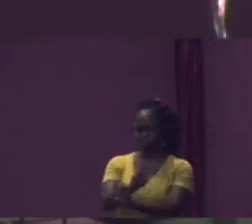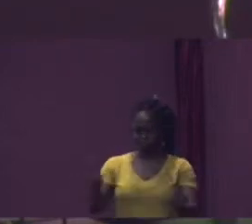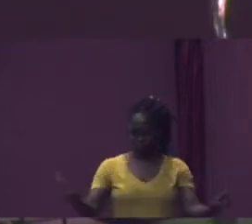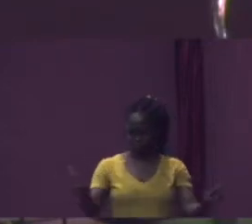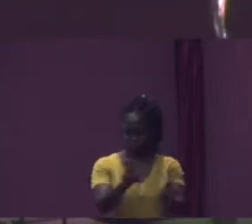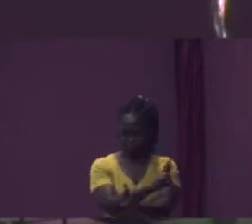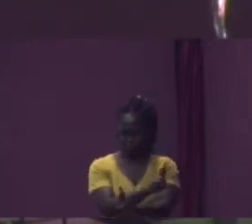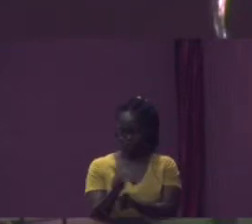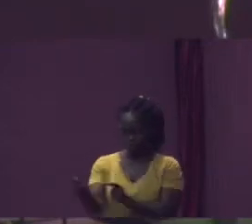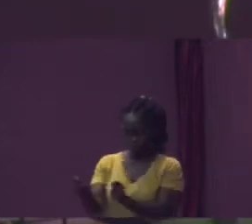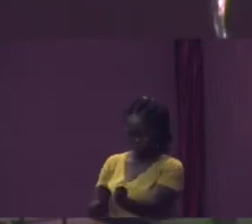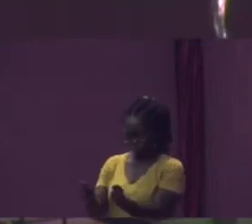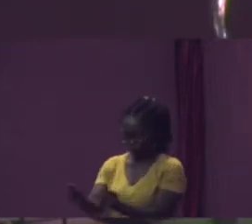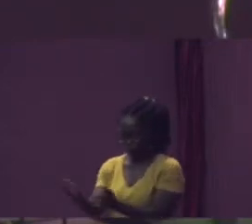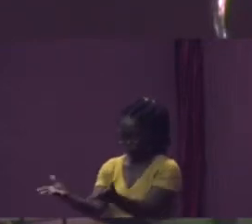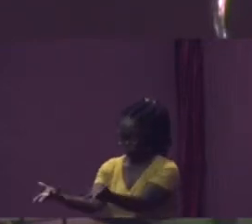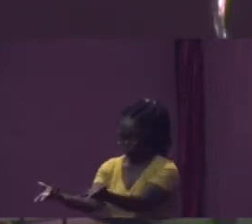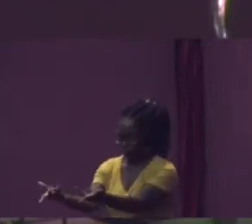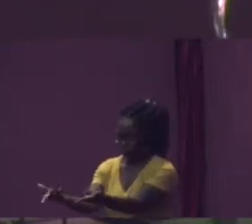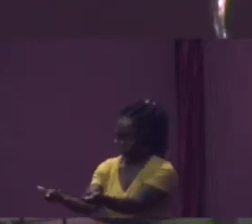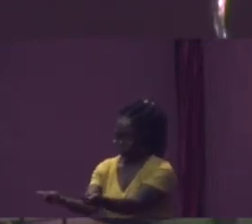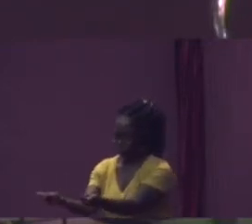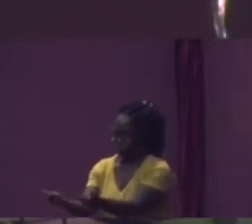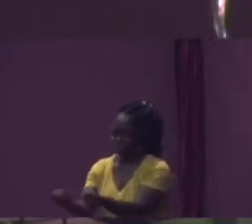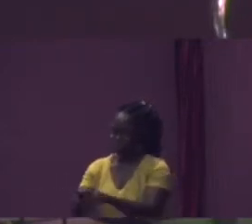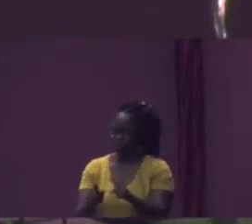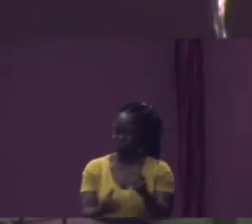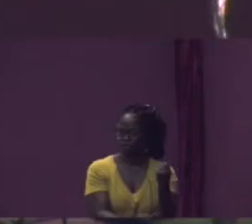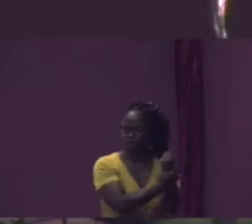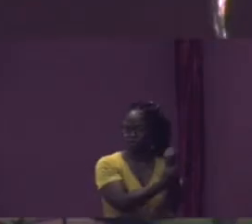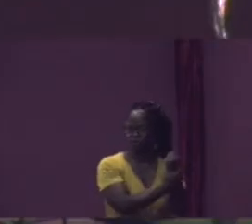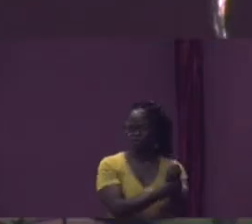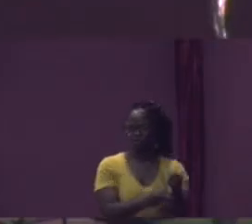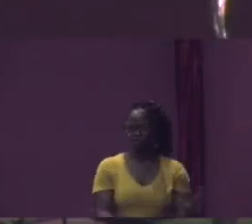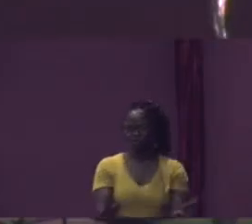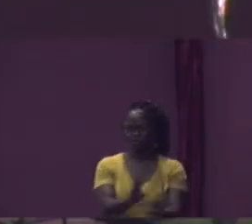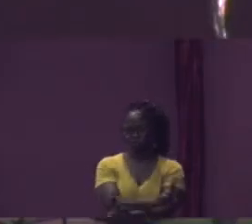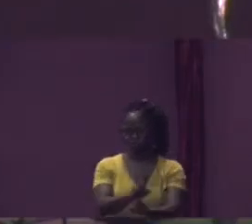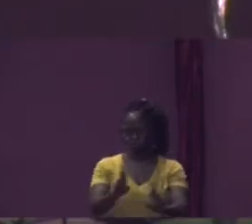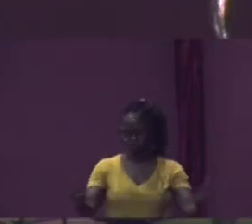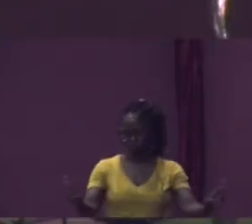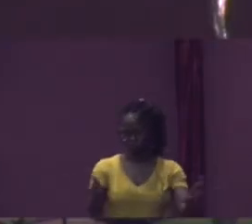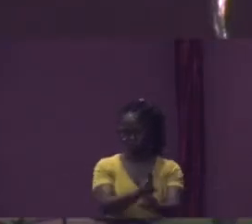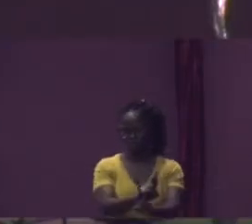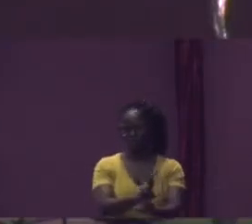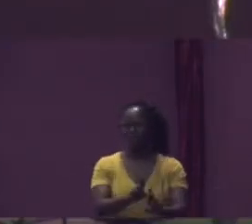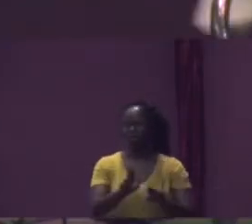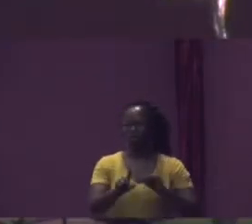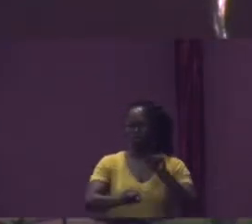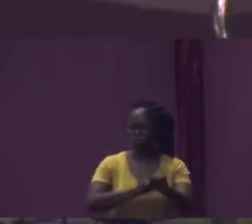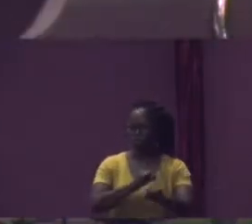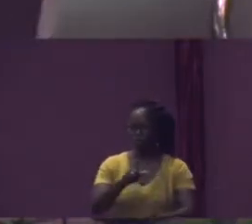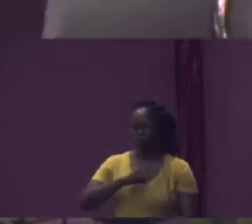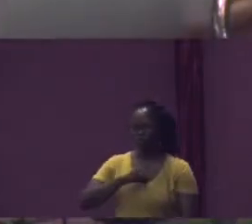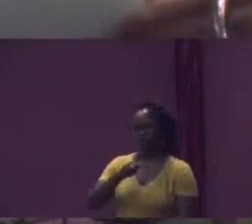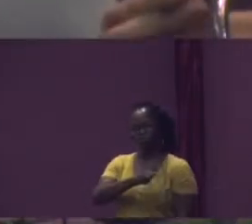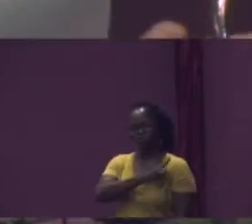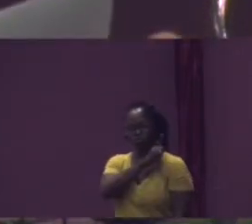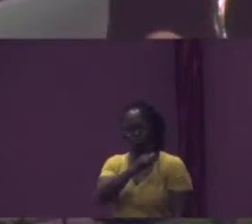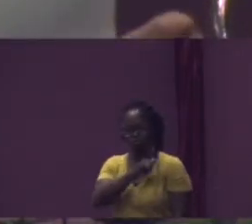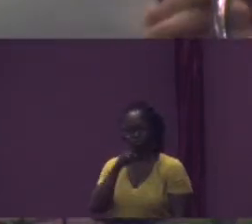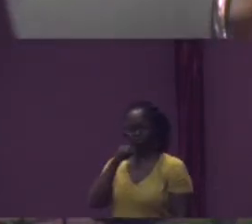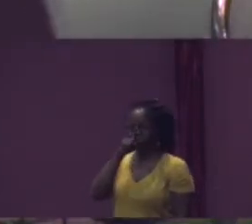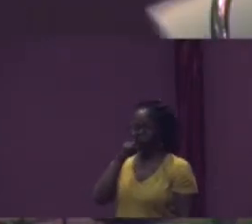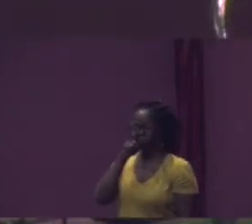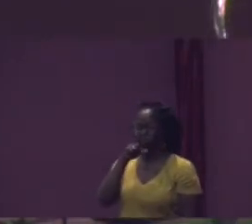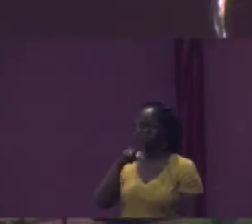that drove technocratic medicine and created a demand for risk management included an array of paradoxical